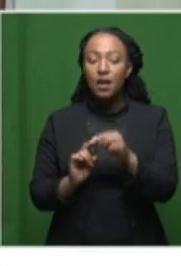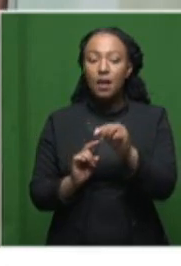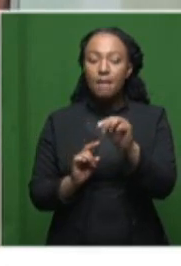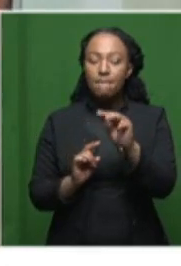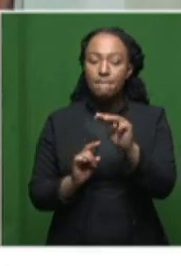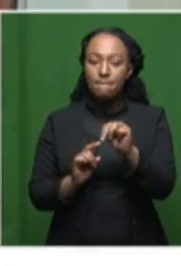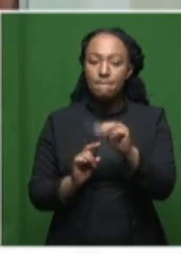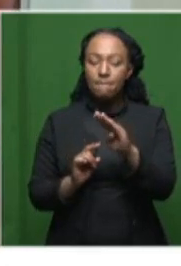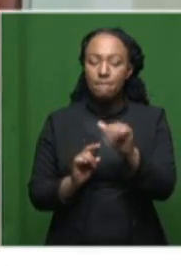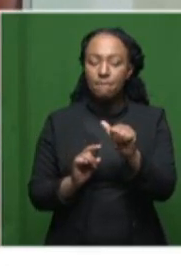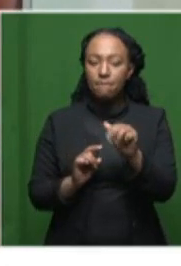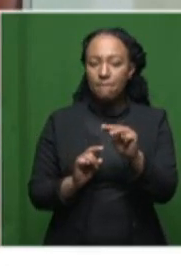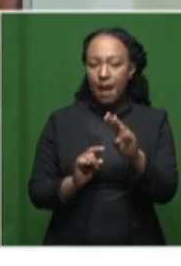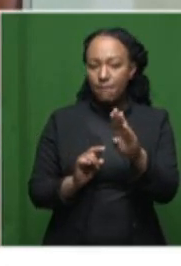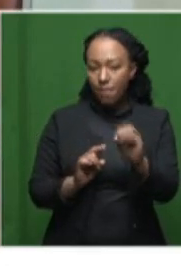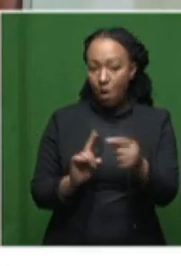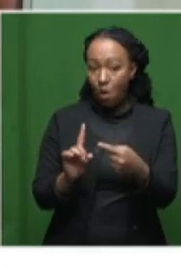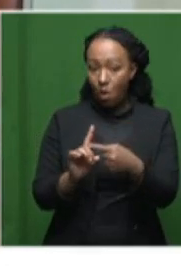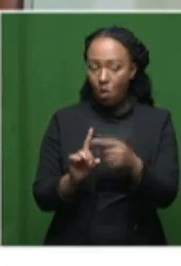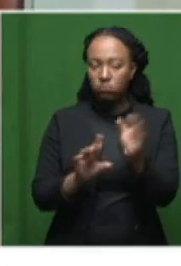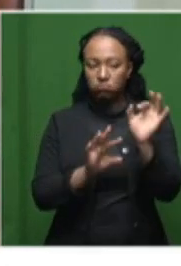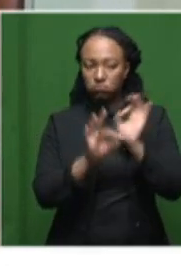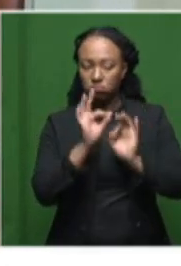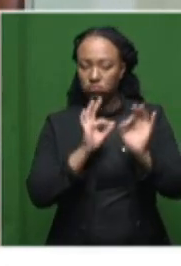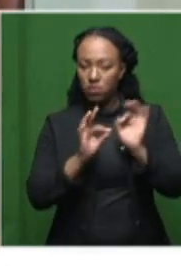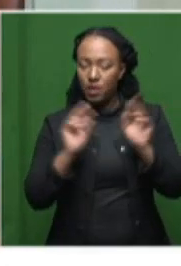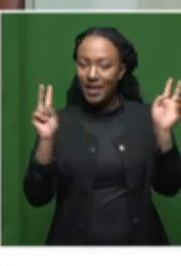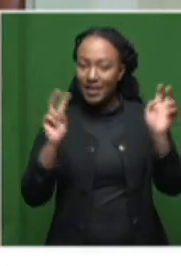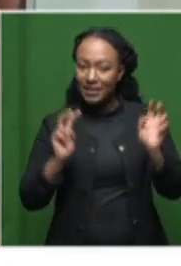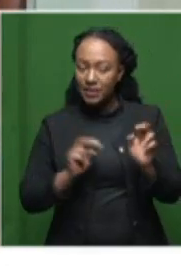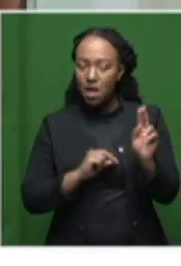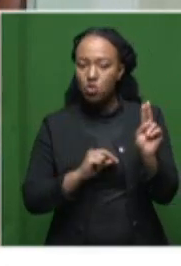Mbambo, there talking to us about nuclear as part of the energy mix in South Africa.